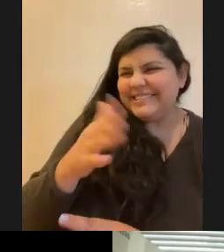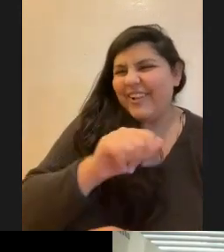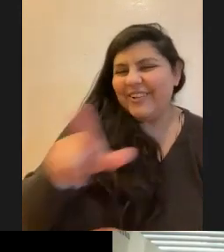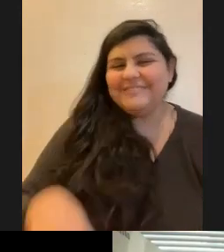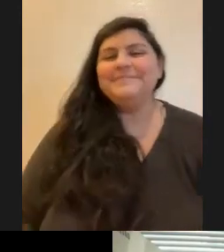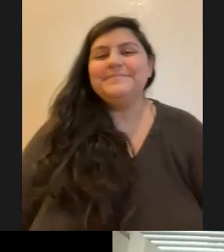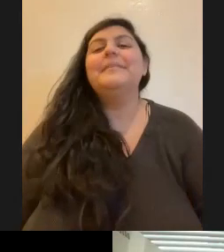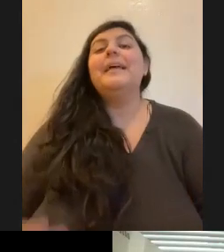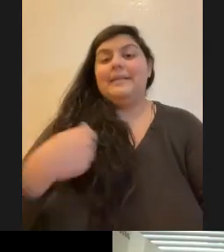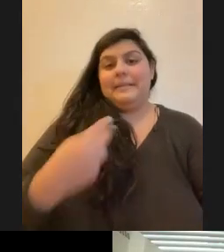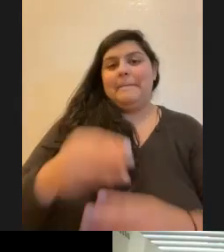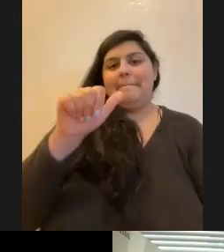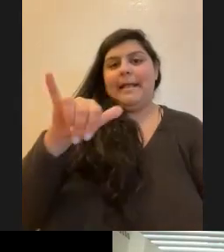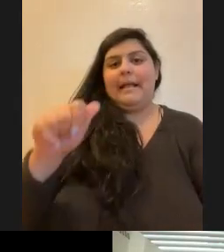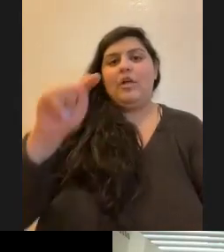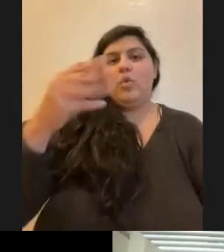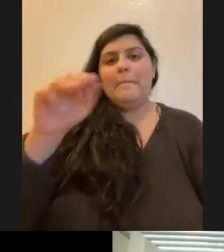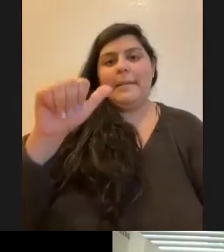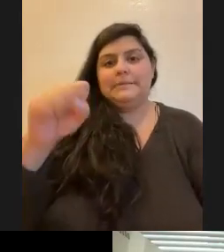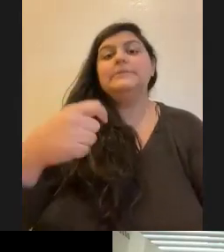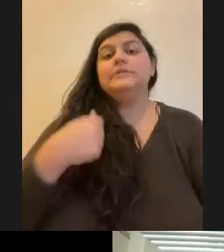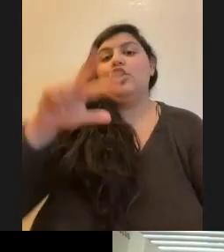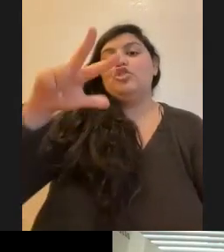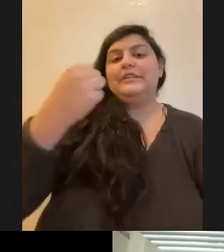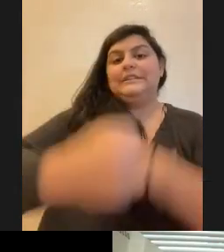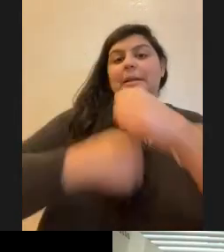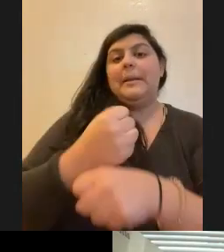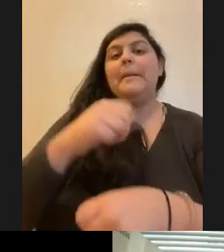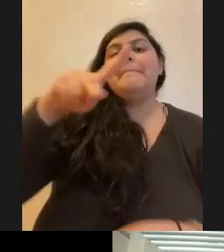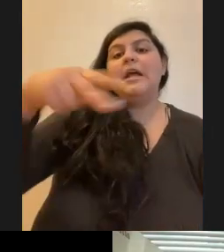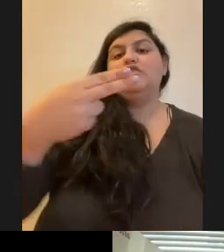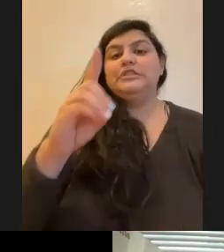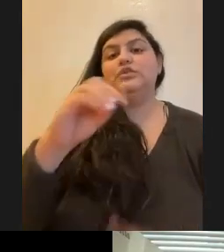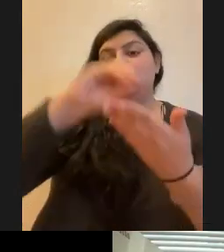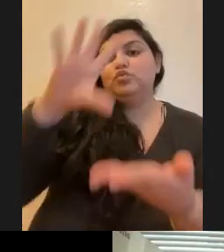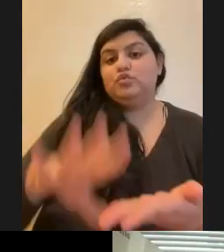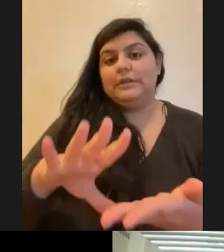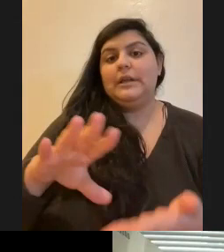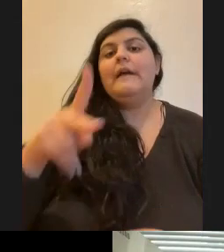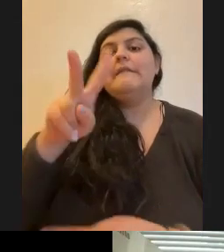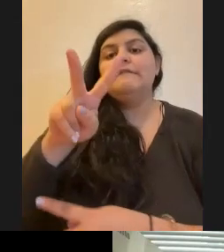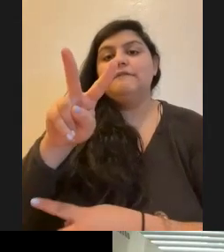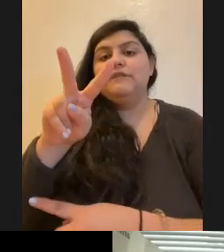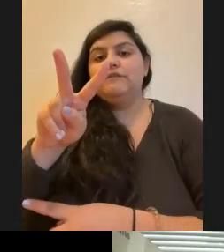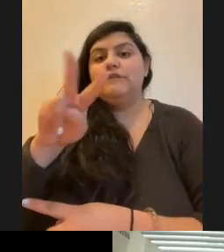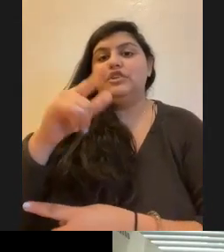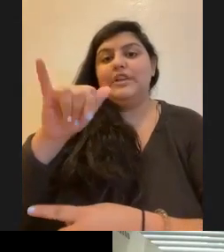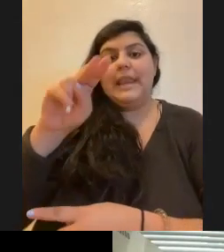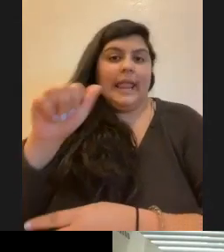is Maya Thomas. I'm currently a third-year PhD student at the Virginia Institute of Marine Science here in